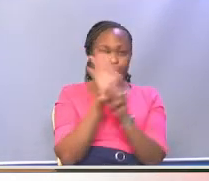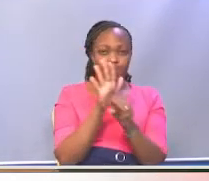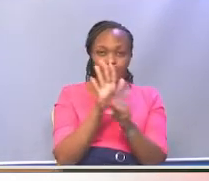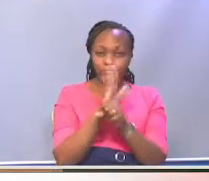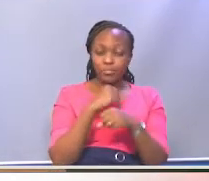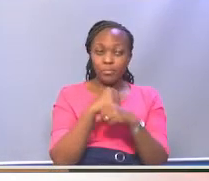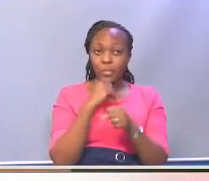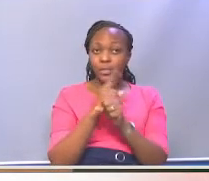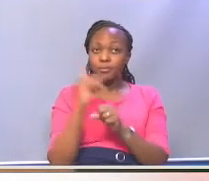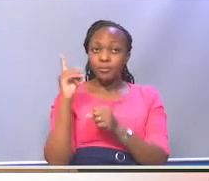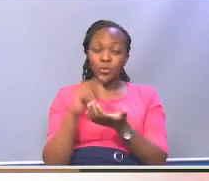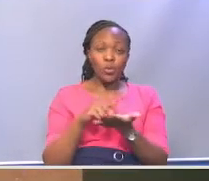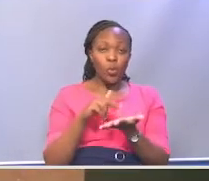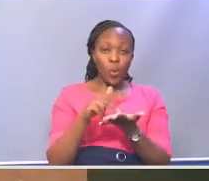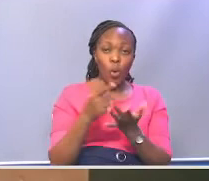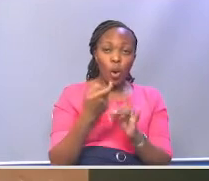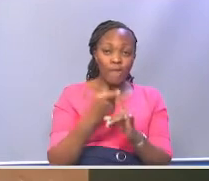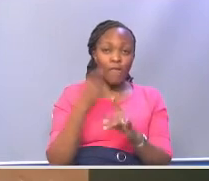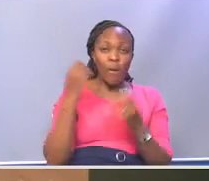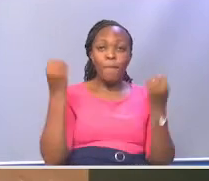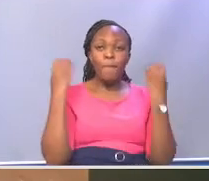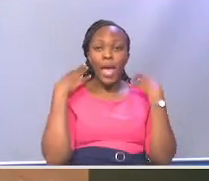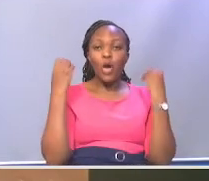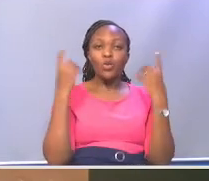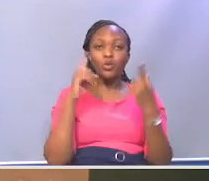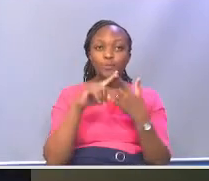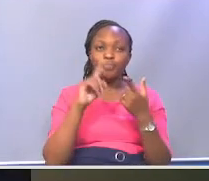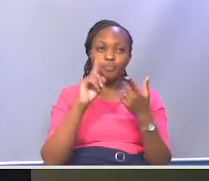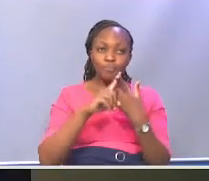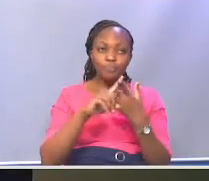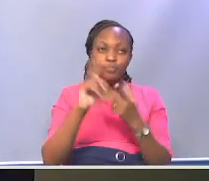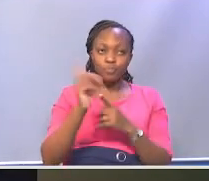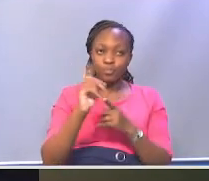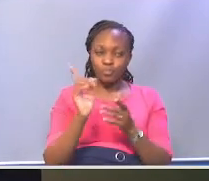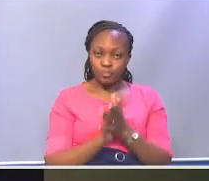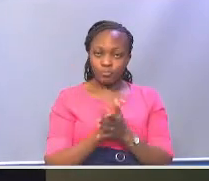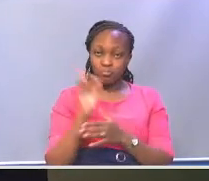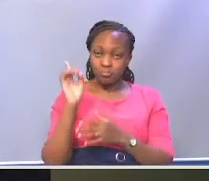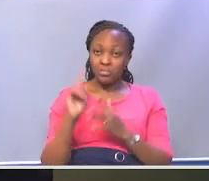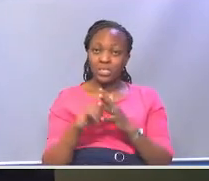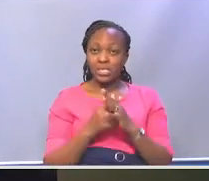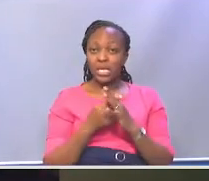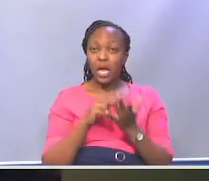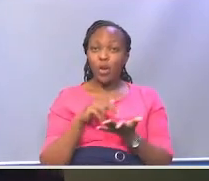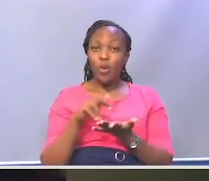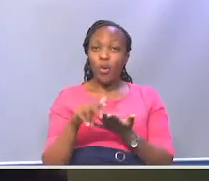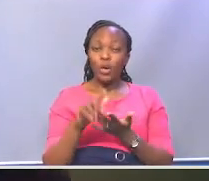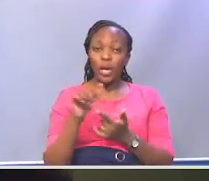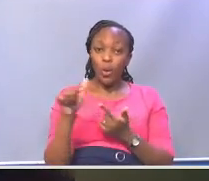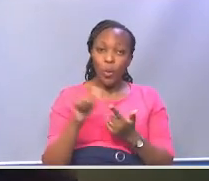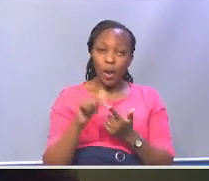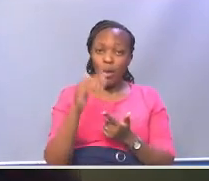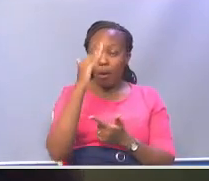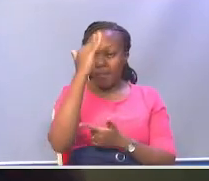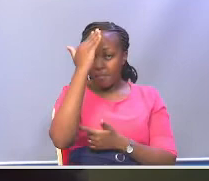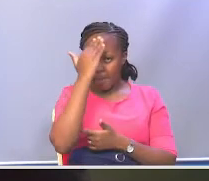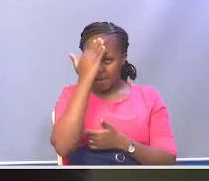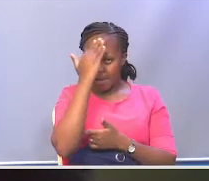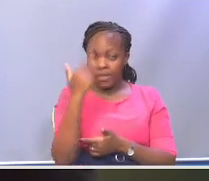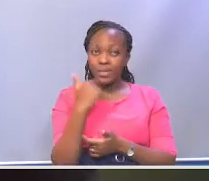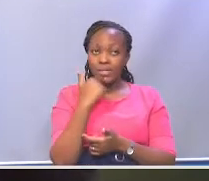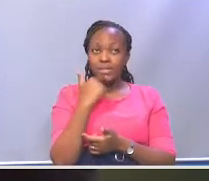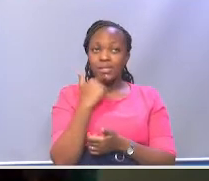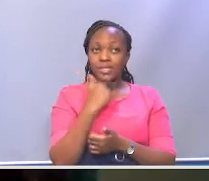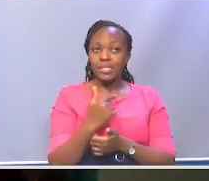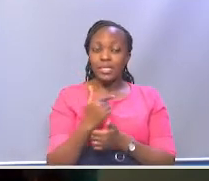Nairobi in search of justice. Bundi, who alleges he started the journey on Monday, says he used to sleep at neighbors